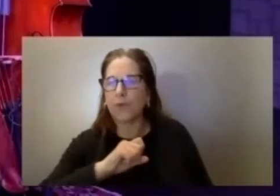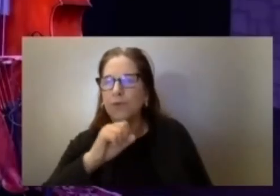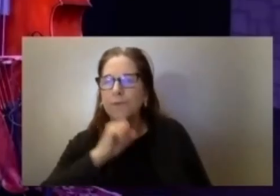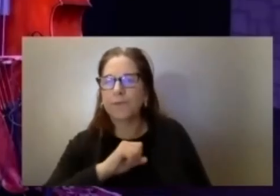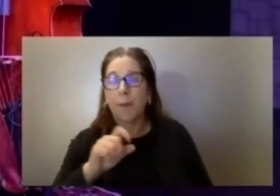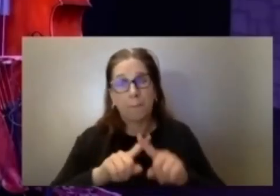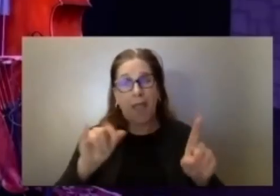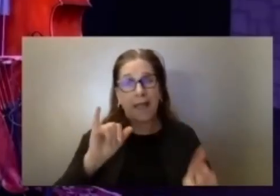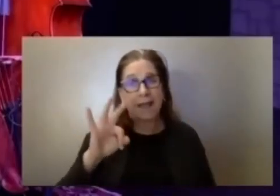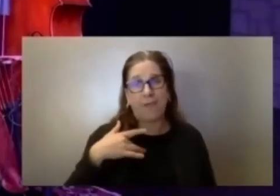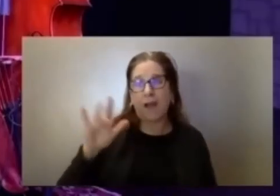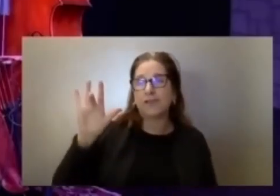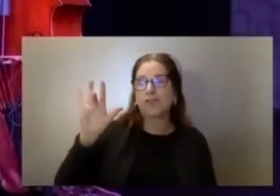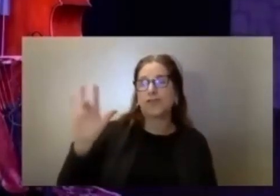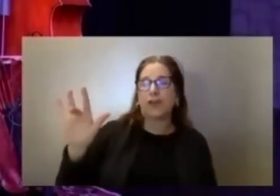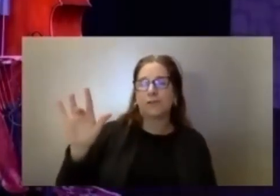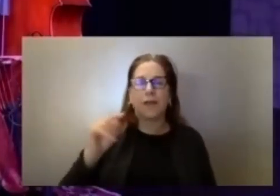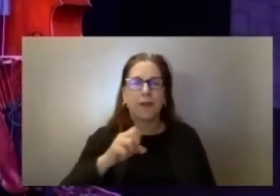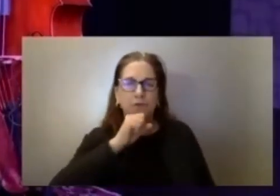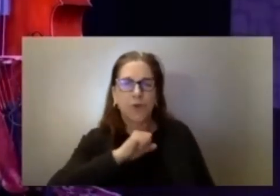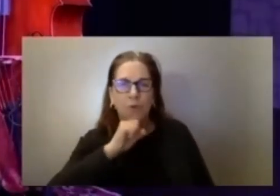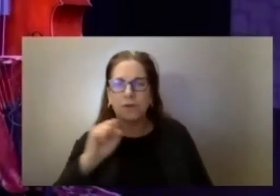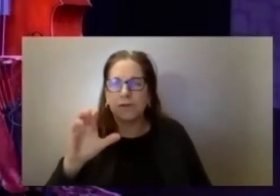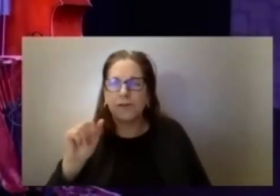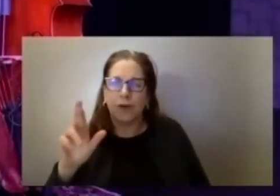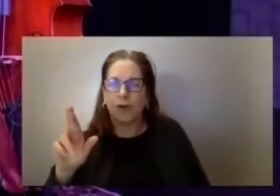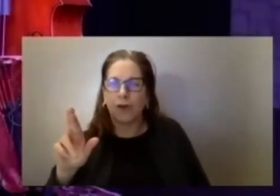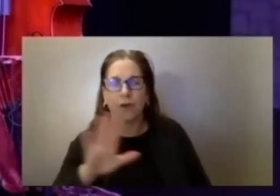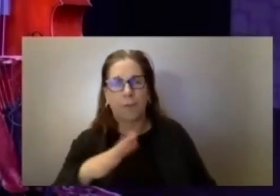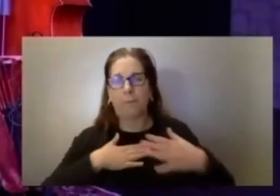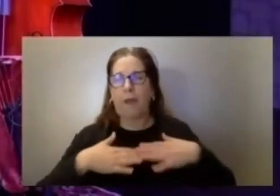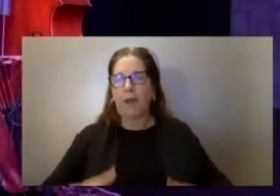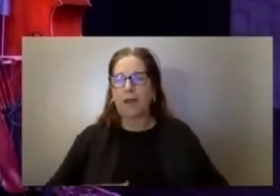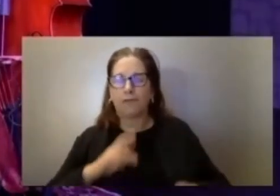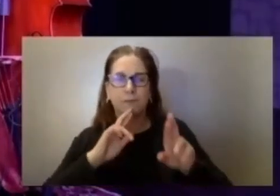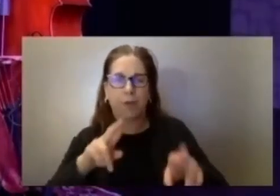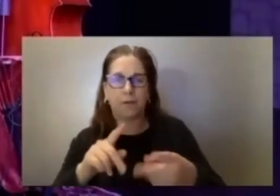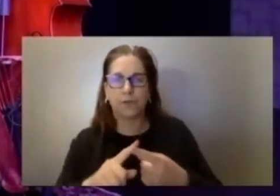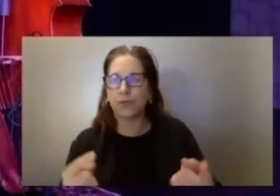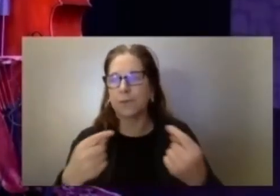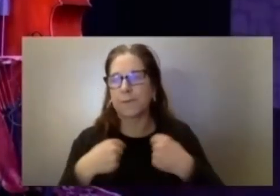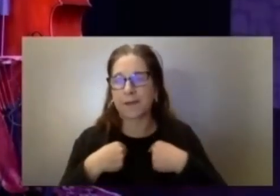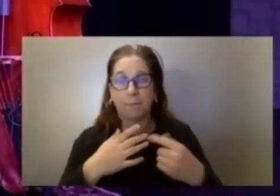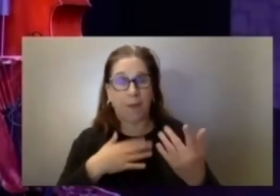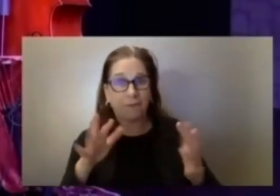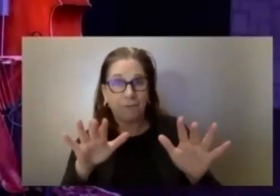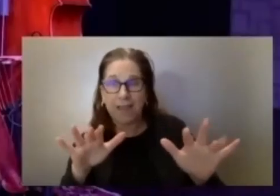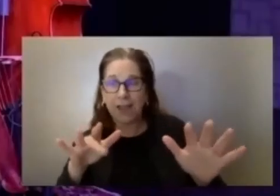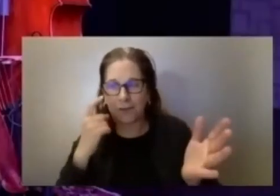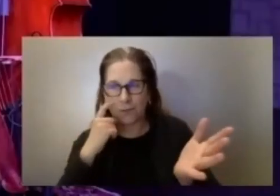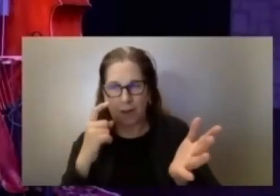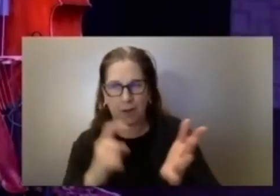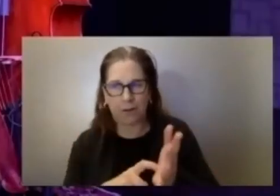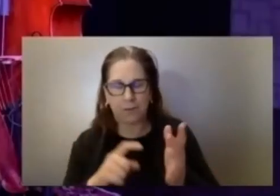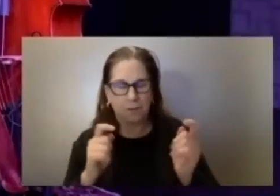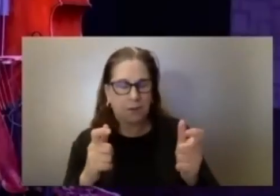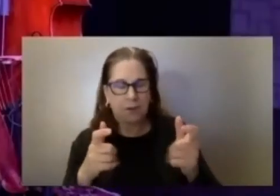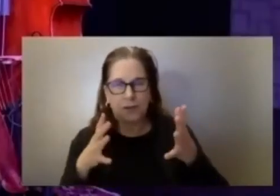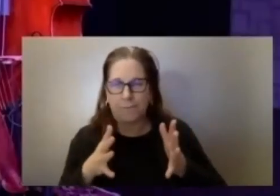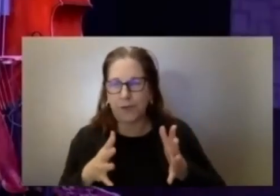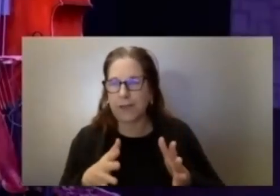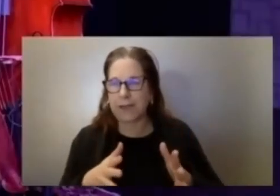me. My fingers recognize suddenly, shivering, your warm sweetness. I pass among